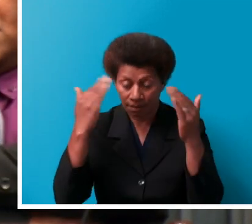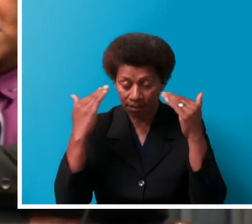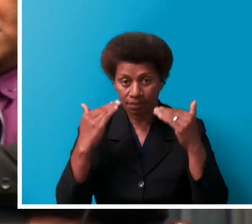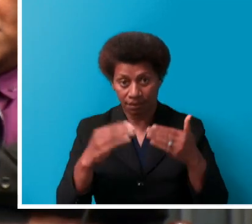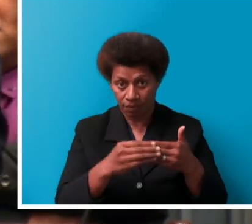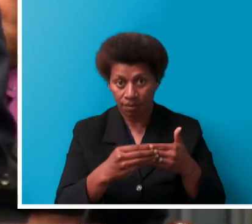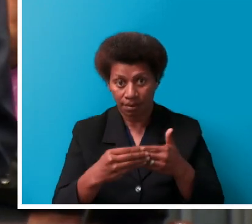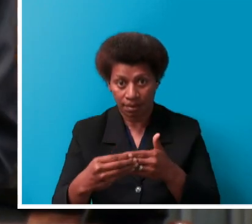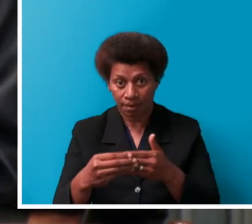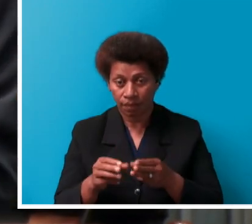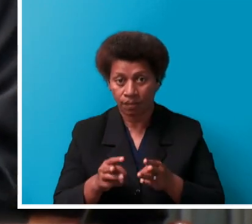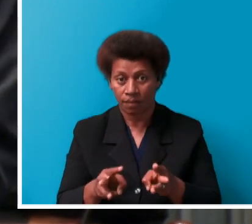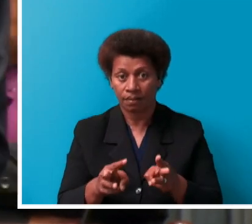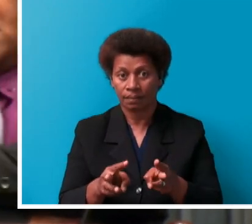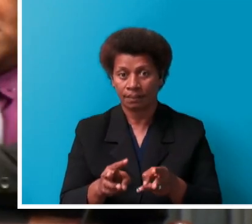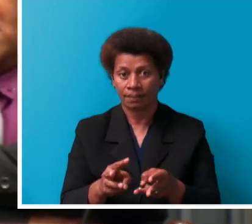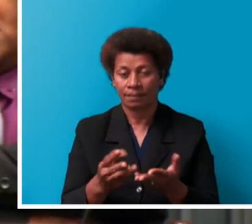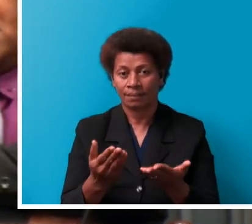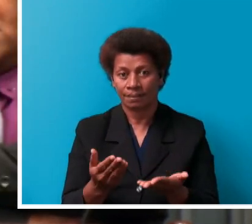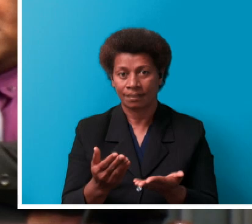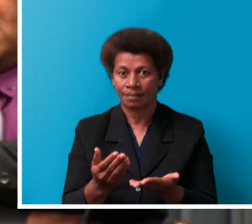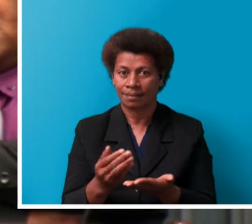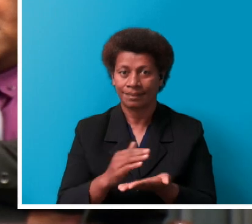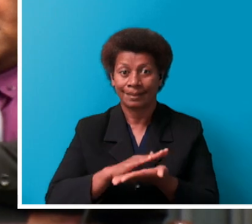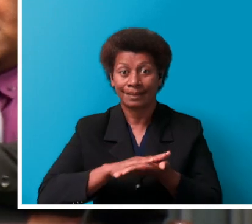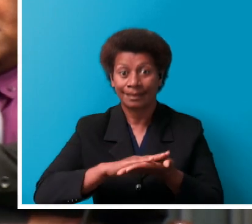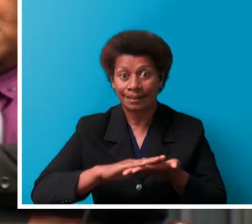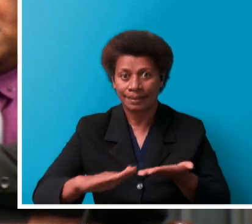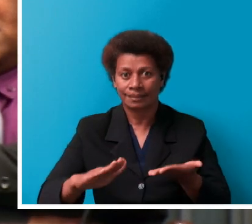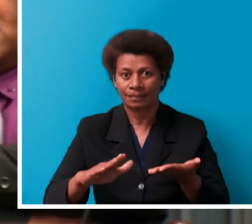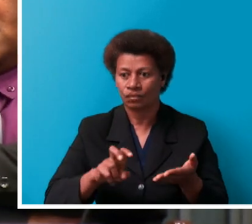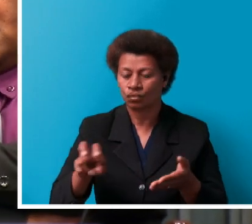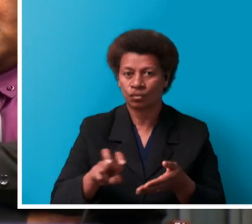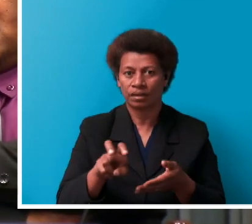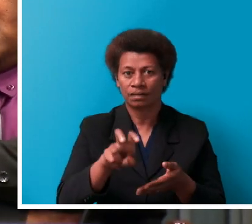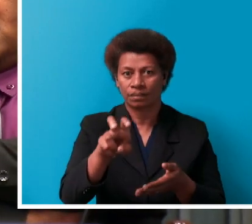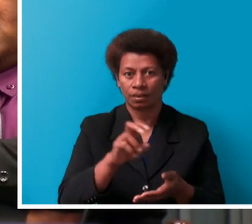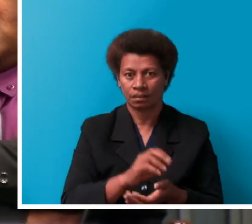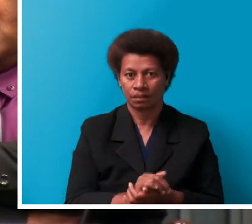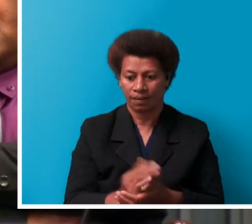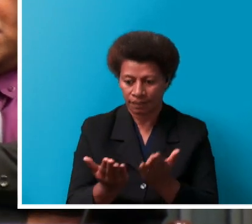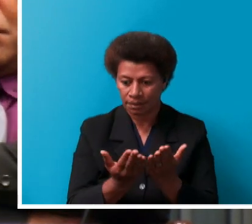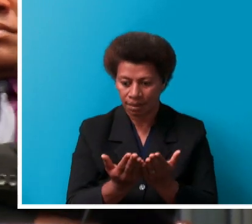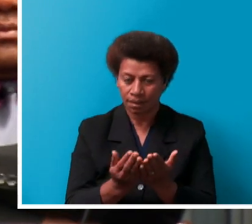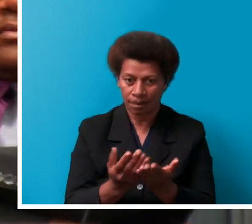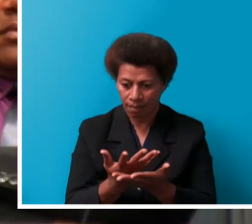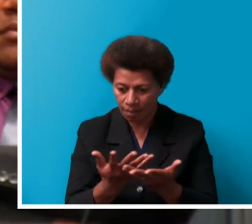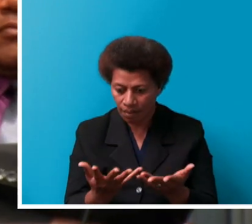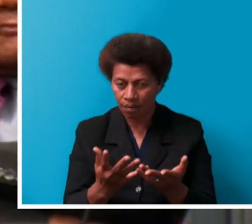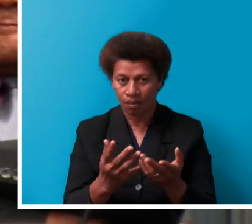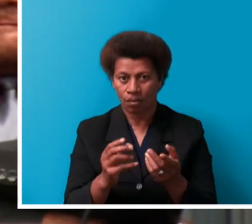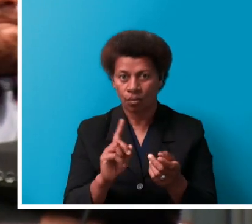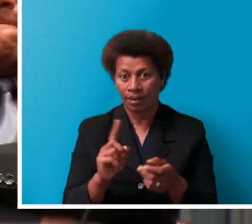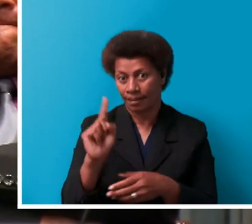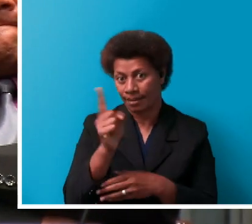in promoting cleaner, greener transport solutions. Feasibility studies are underway to adopt electric